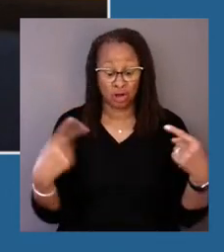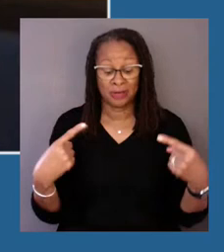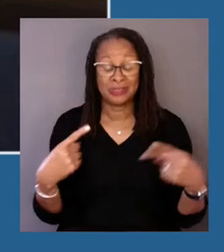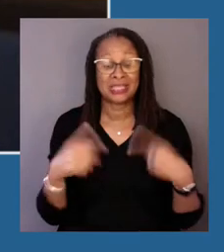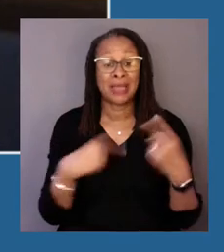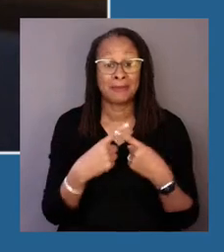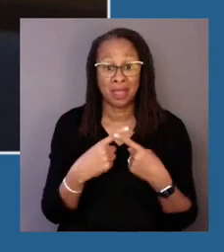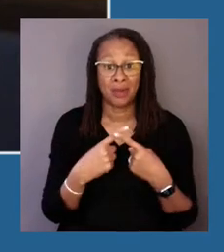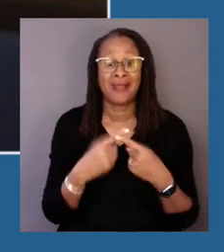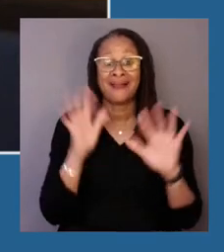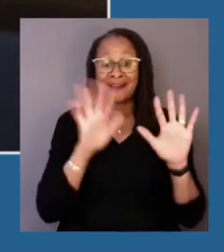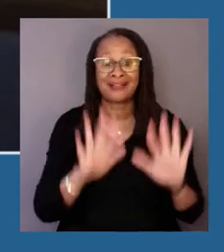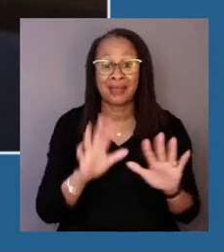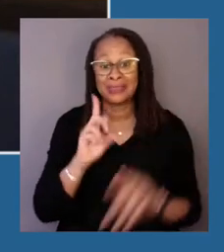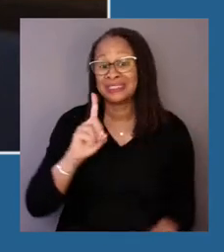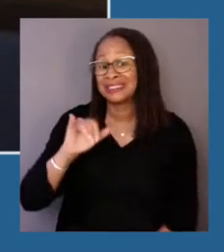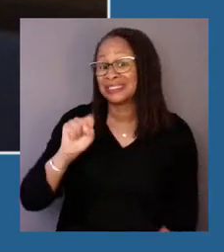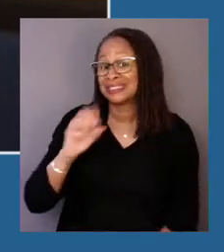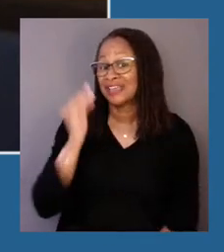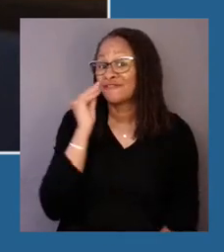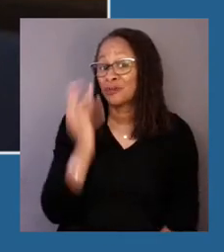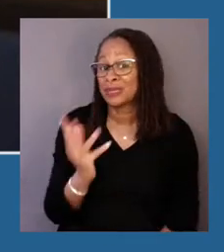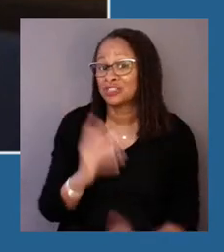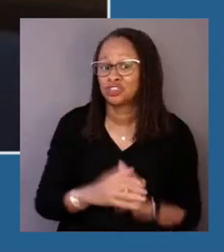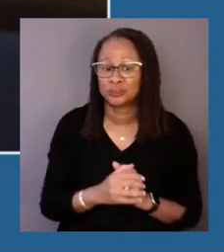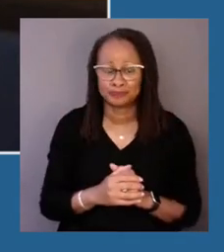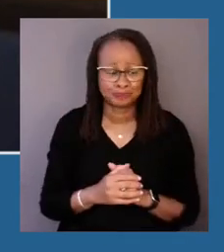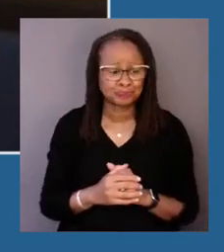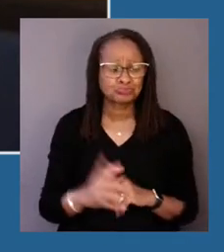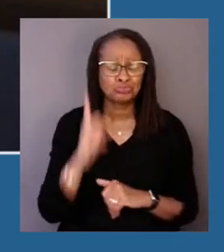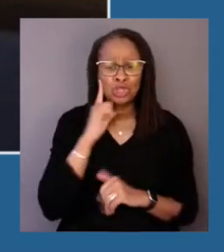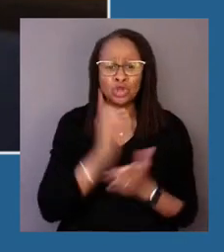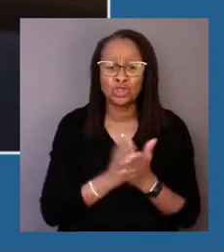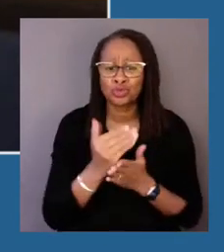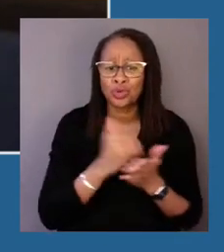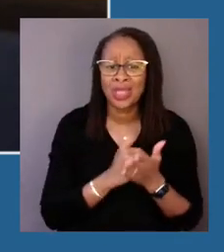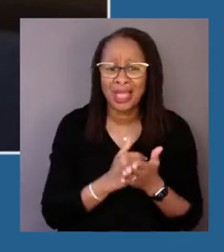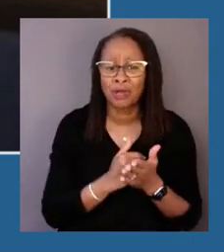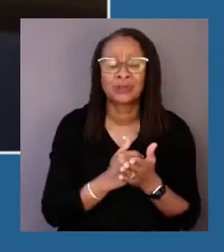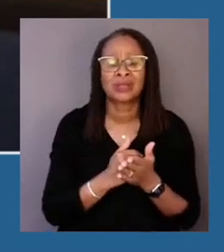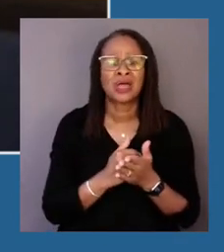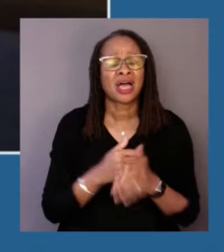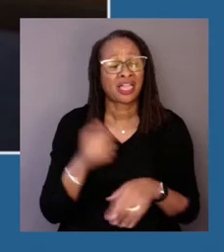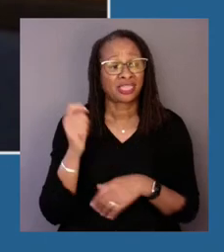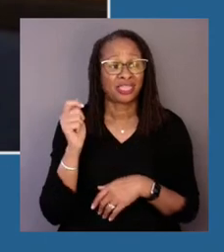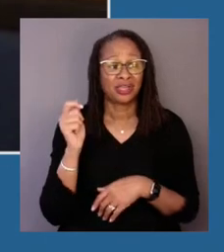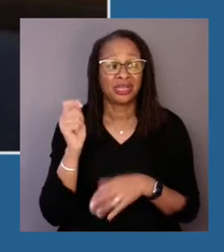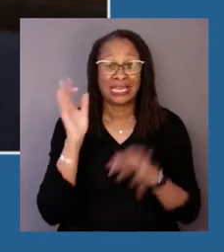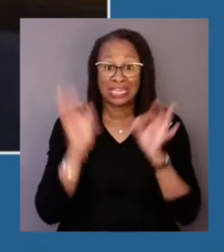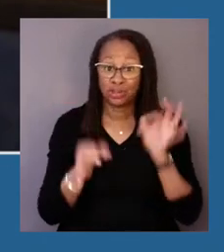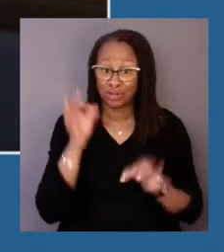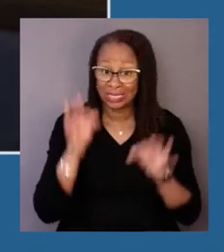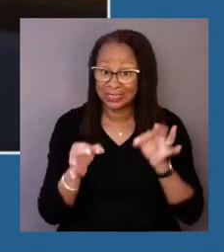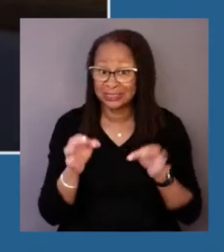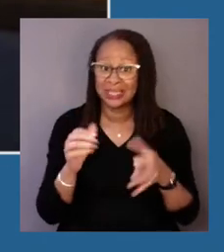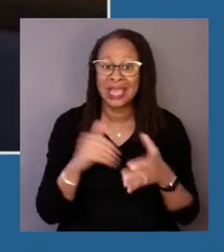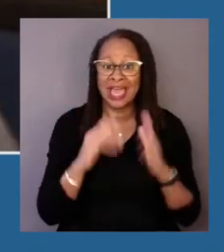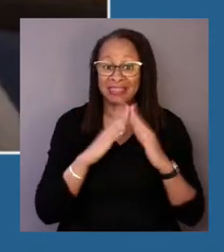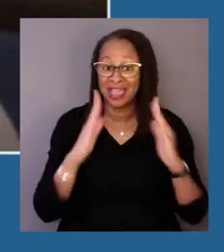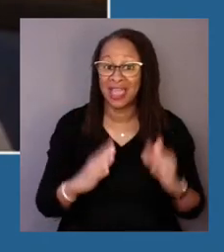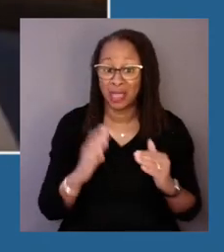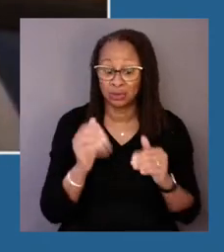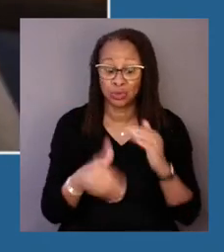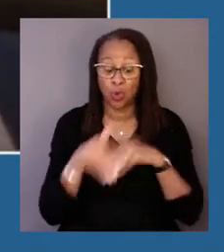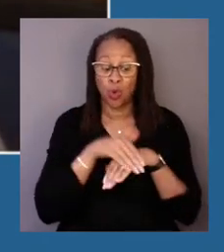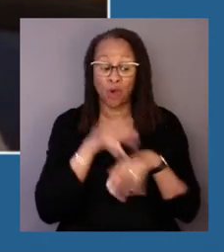You heard it throughout the climate disinformation hearings that the House Oversight Committee was having, not just from the fossil fuel executives,